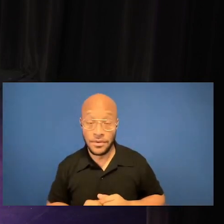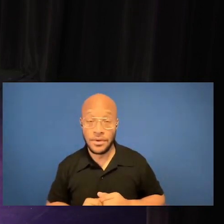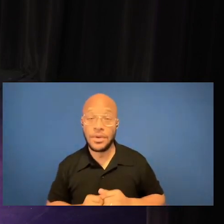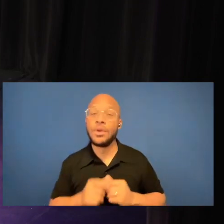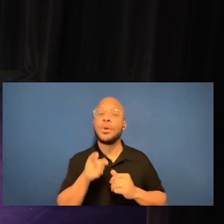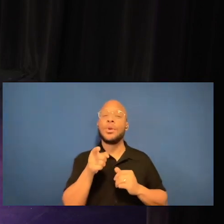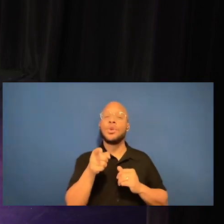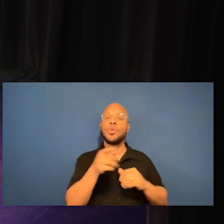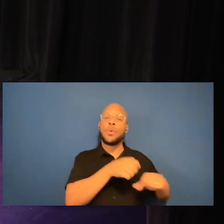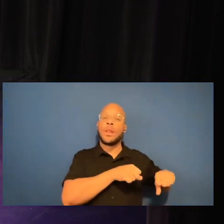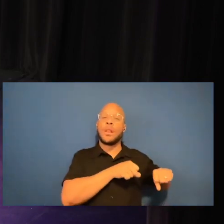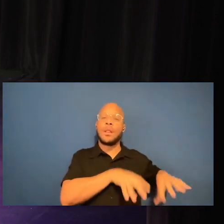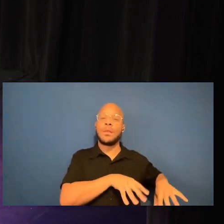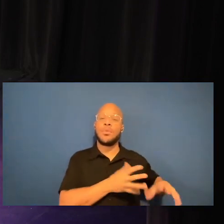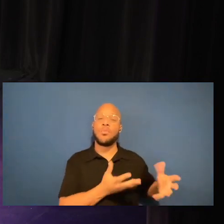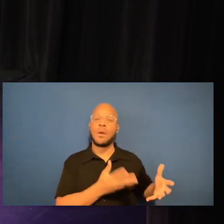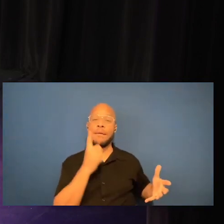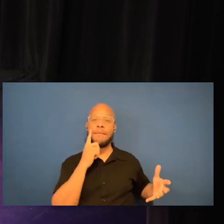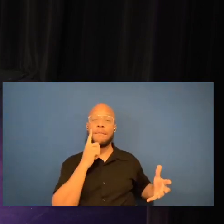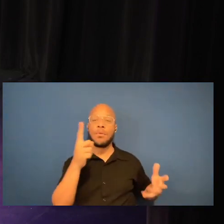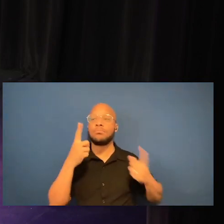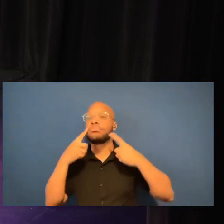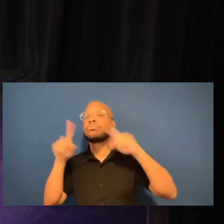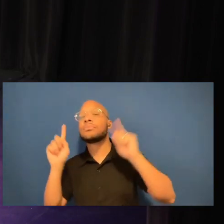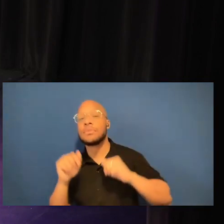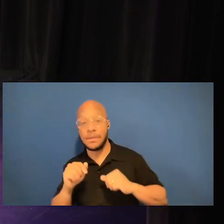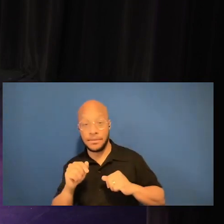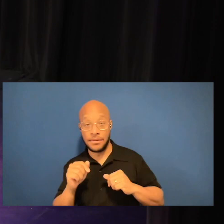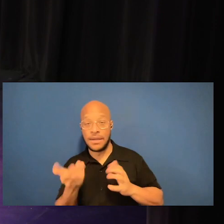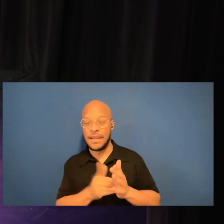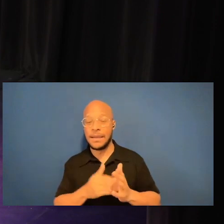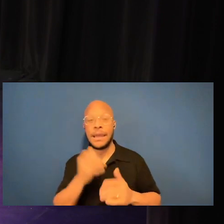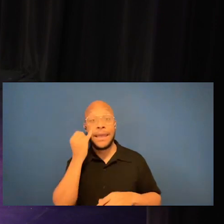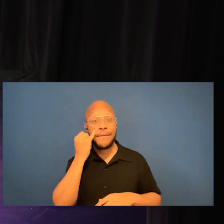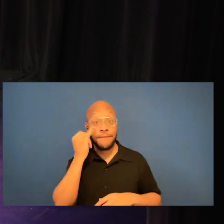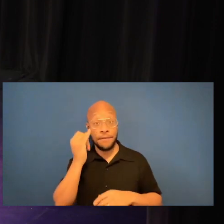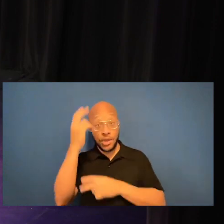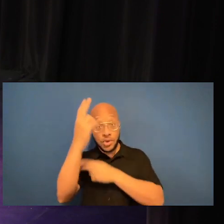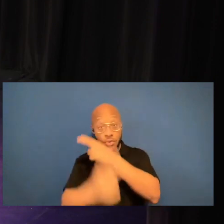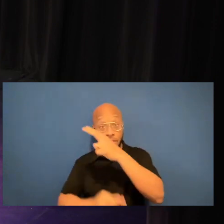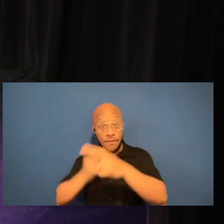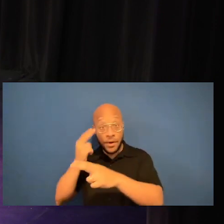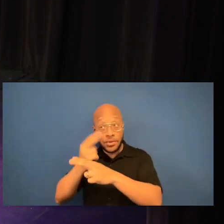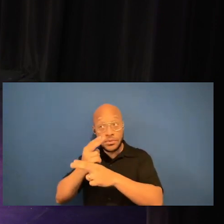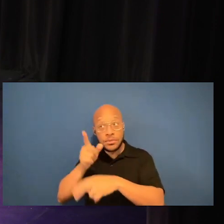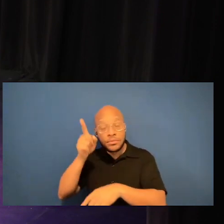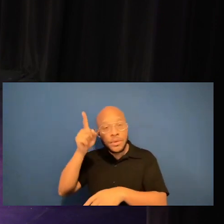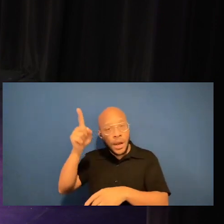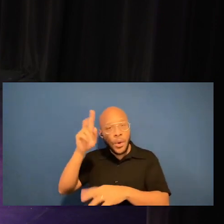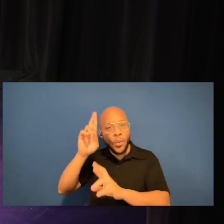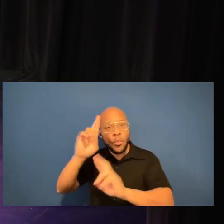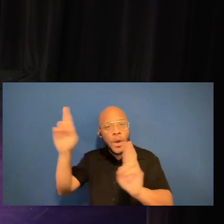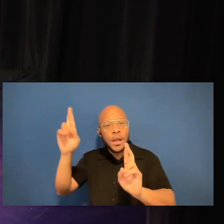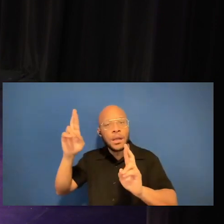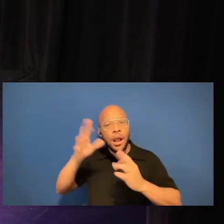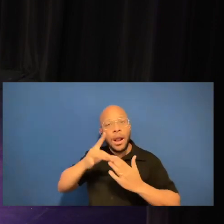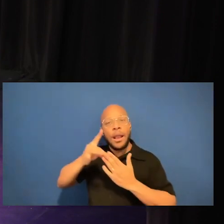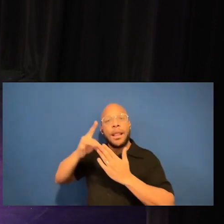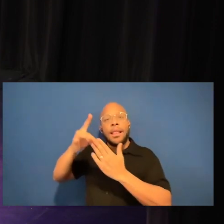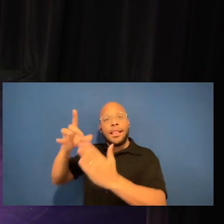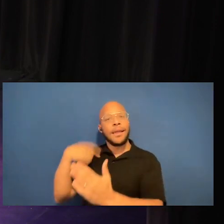If the universe is conspiring to deliver us to the future, what are you willing to release to meet the